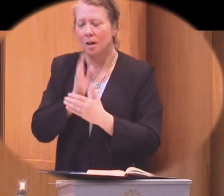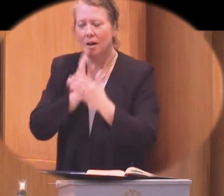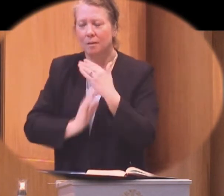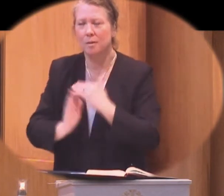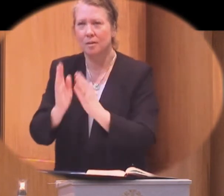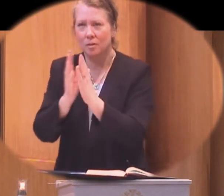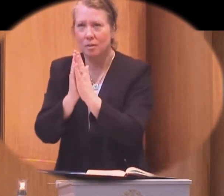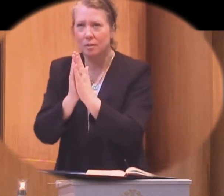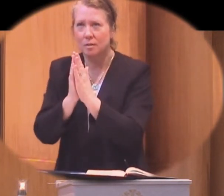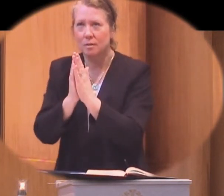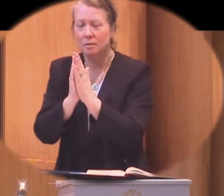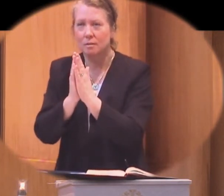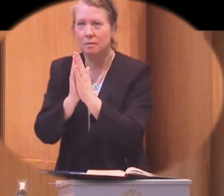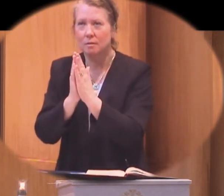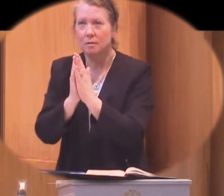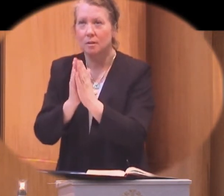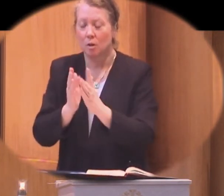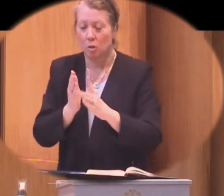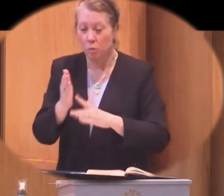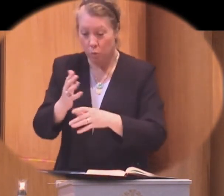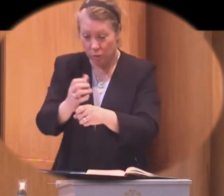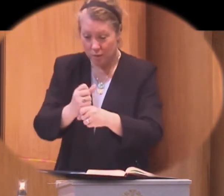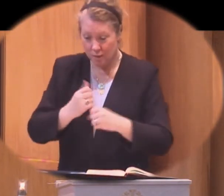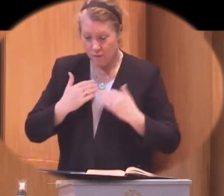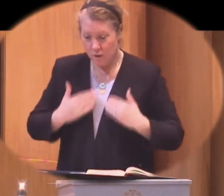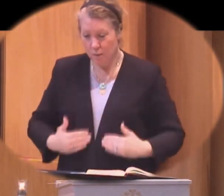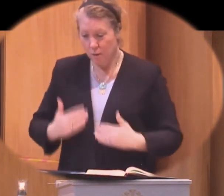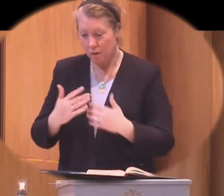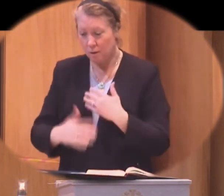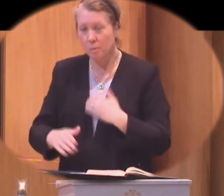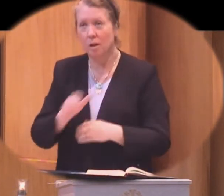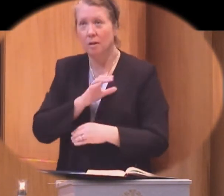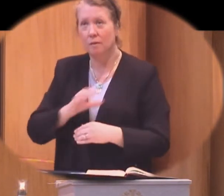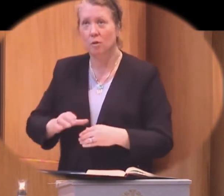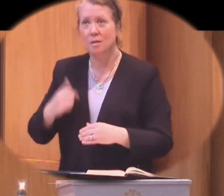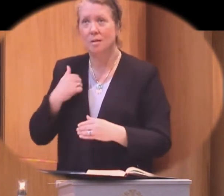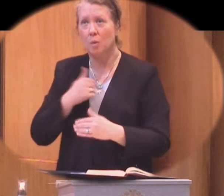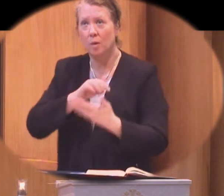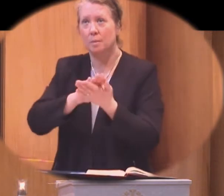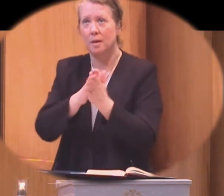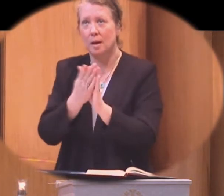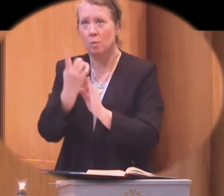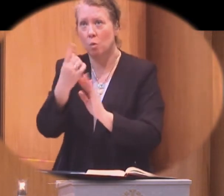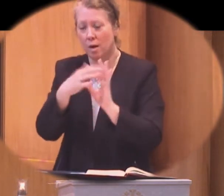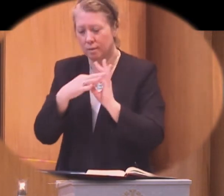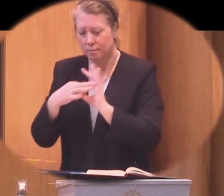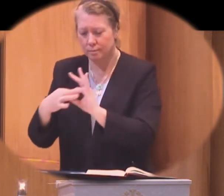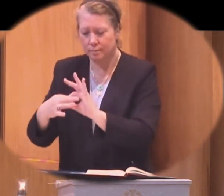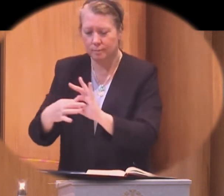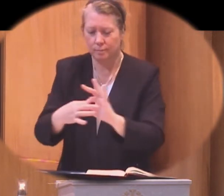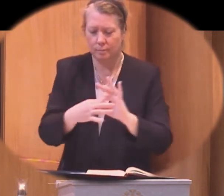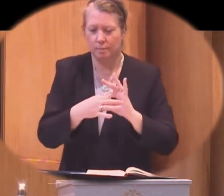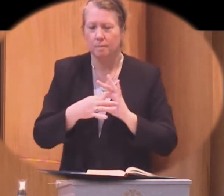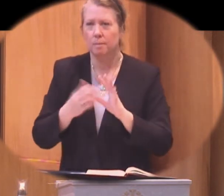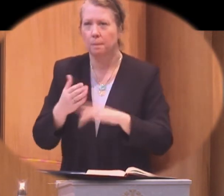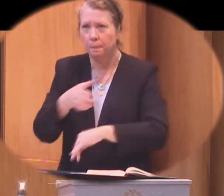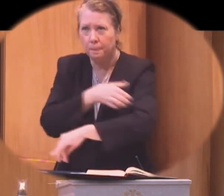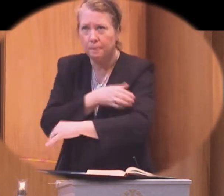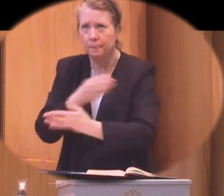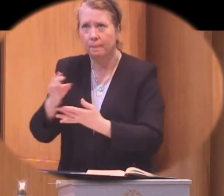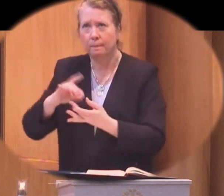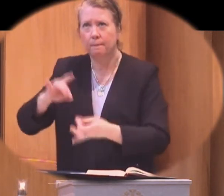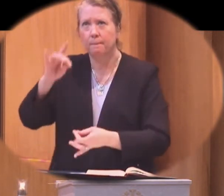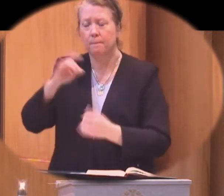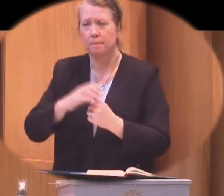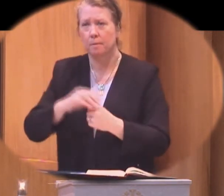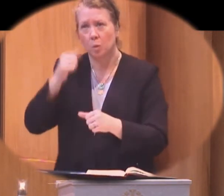pray that, partaking of the body and blood of Christ, we may be gathered into one by the Holy Spirit. Remember, Lord,